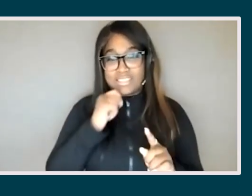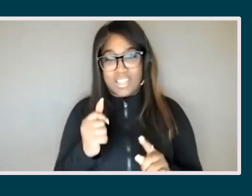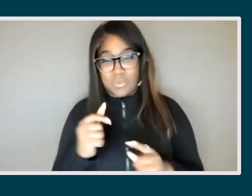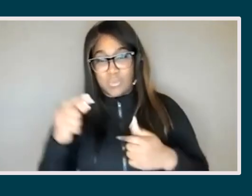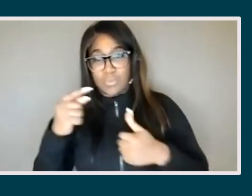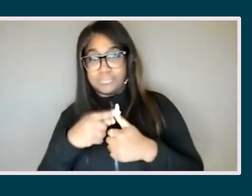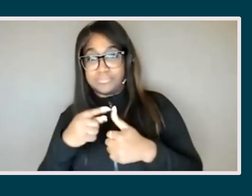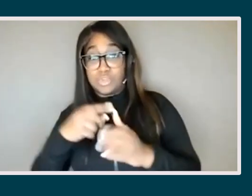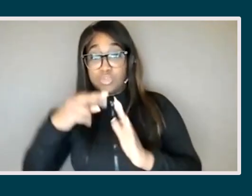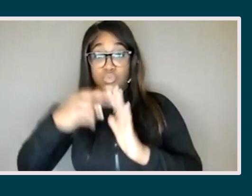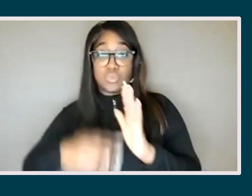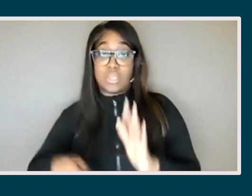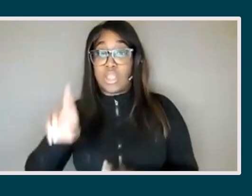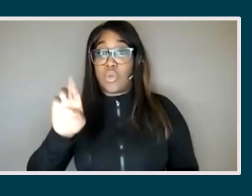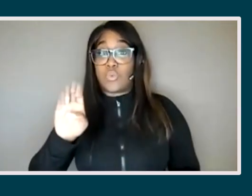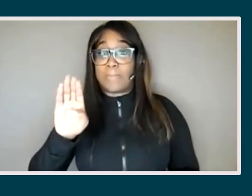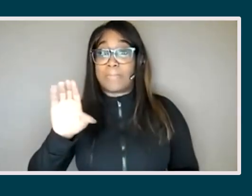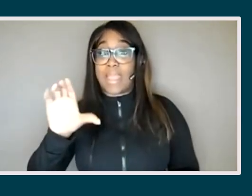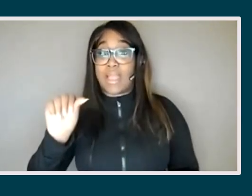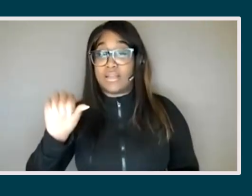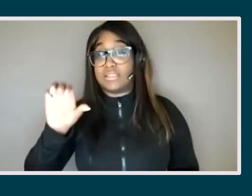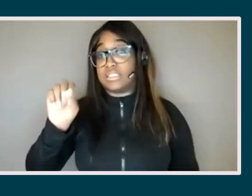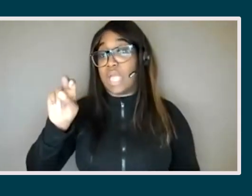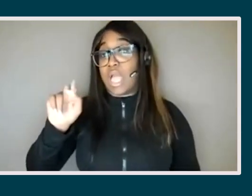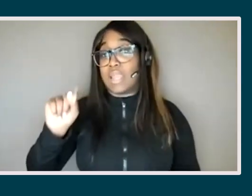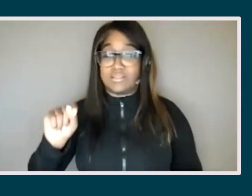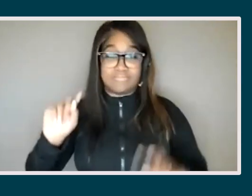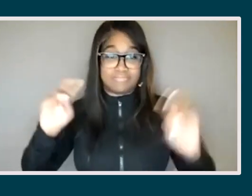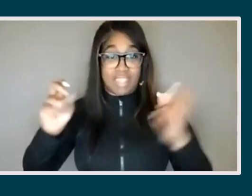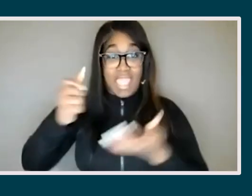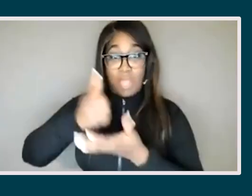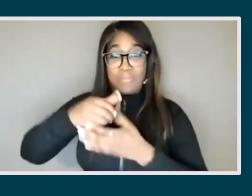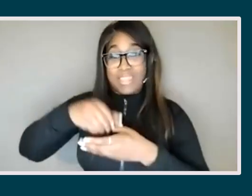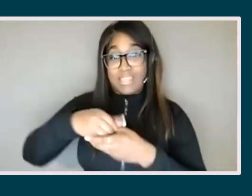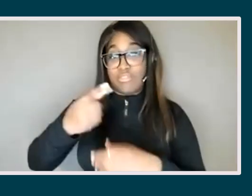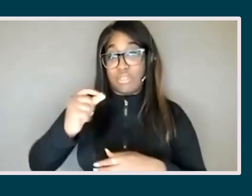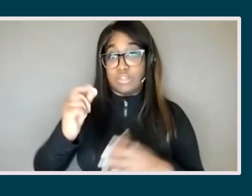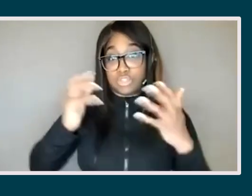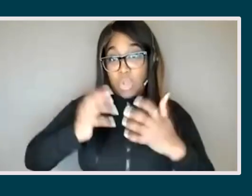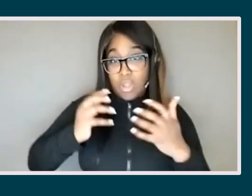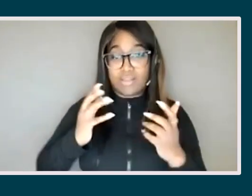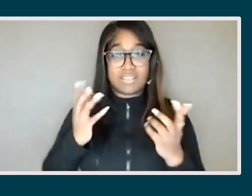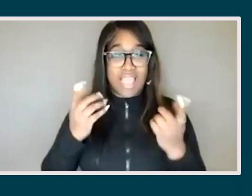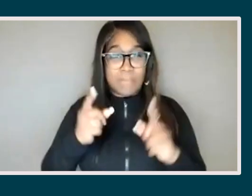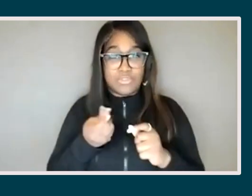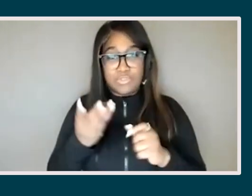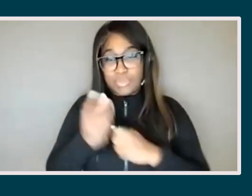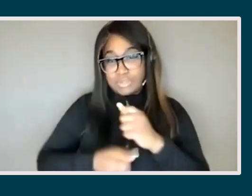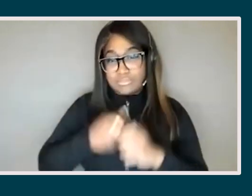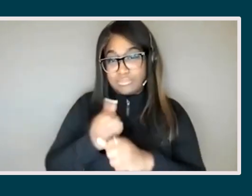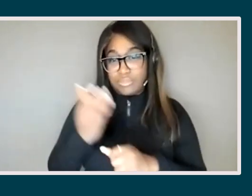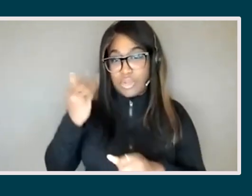reading Rebecca Solnitz's book, Hope in the Dark, a few years ago, that, you know, once upon a time,